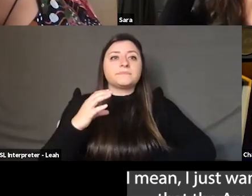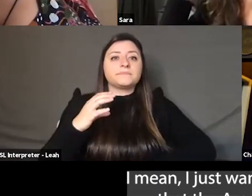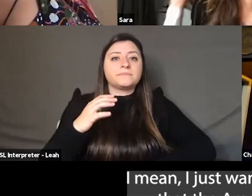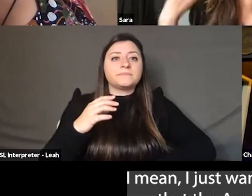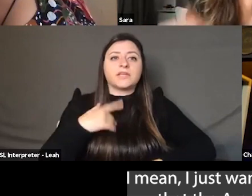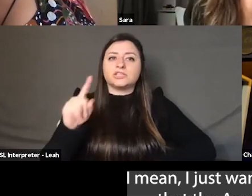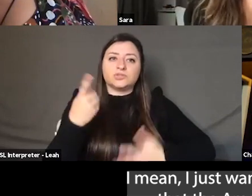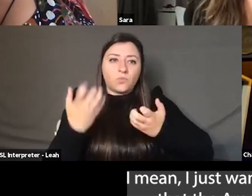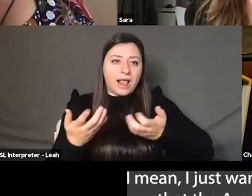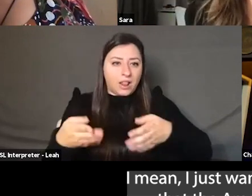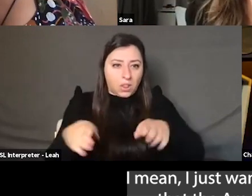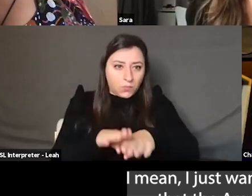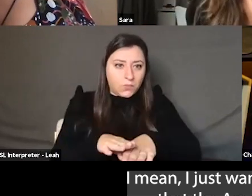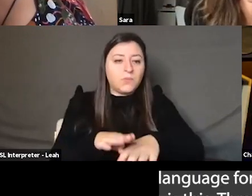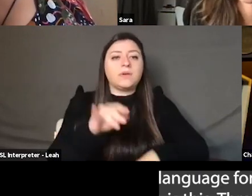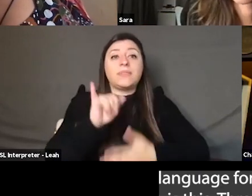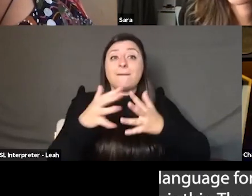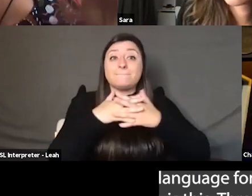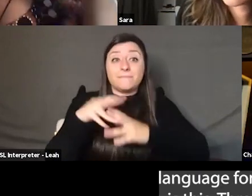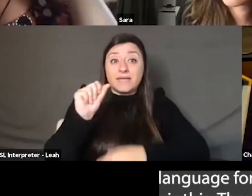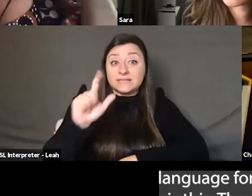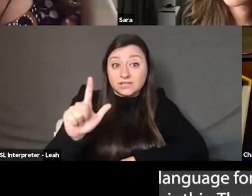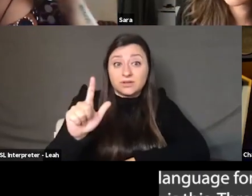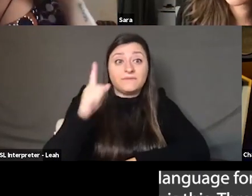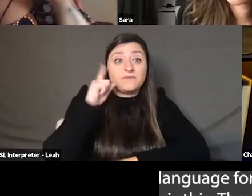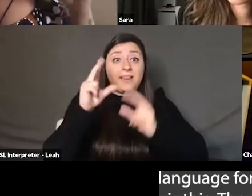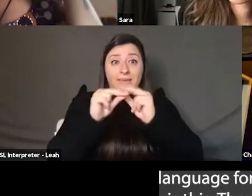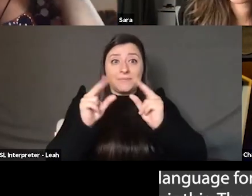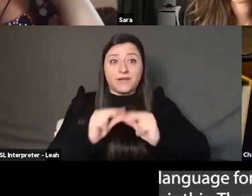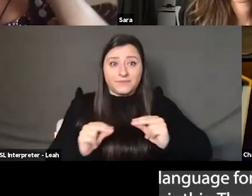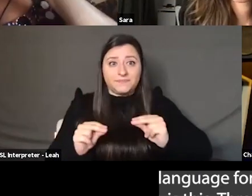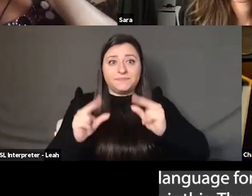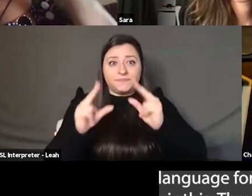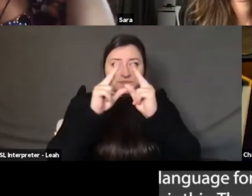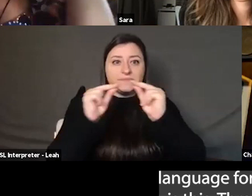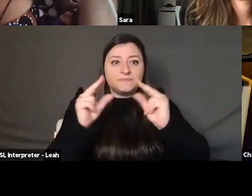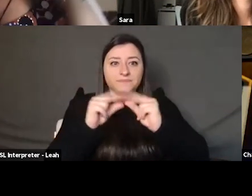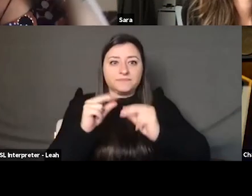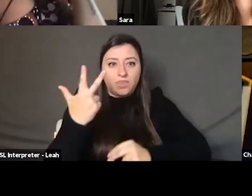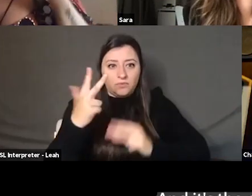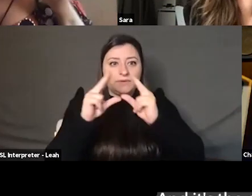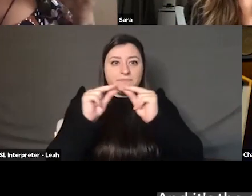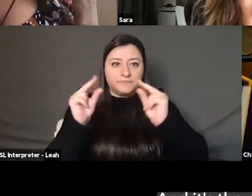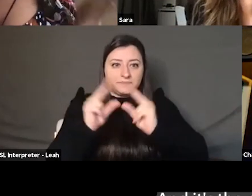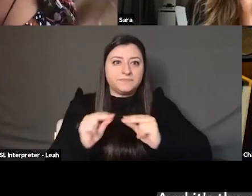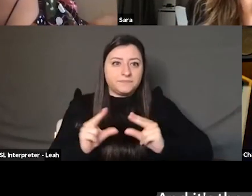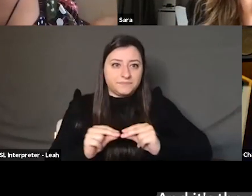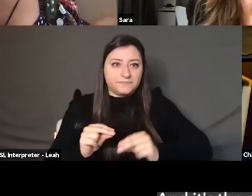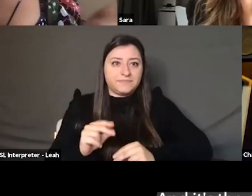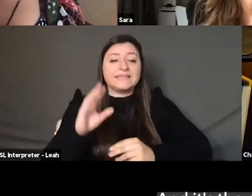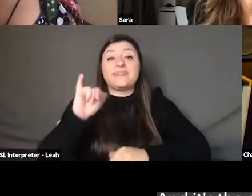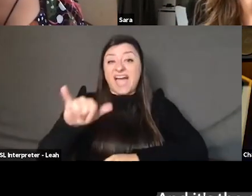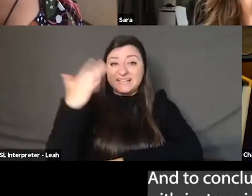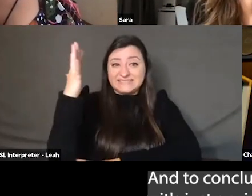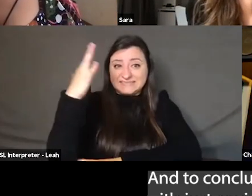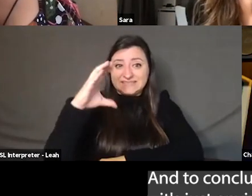want to conclude that the American Sign Language for Lebanon is this, three fingers, and it's the cedar